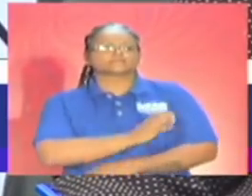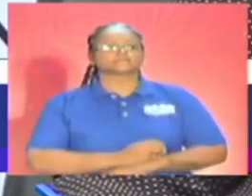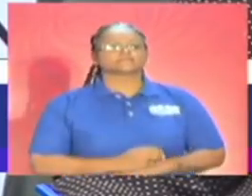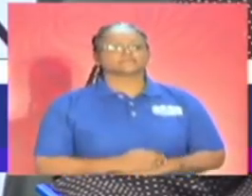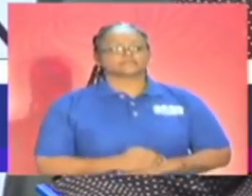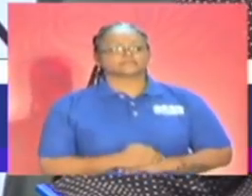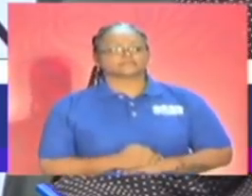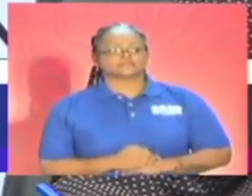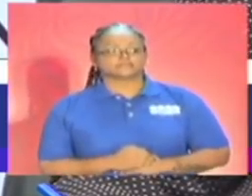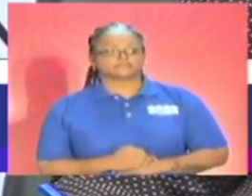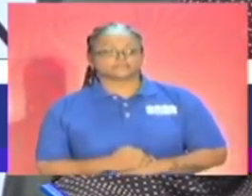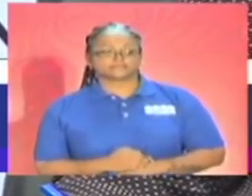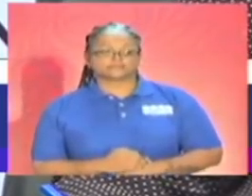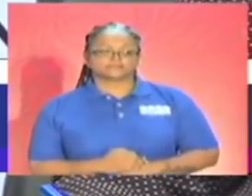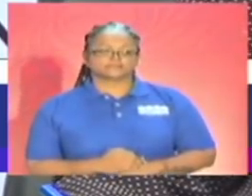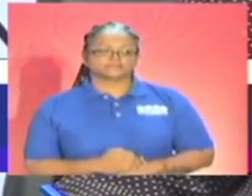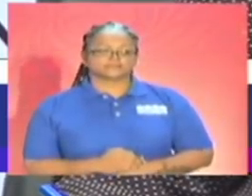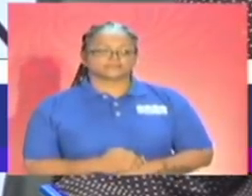time.